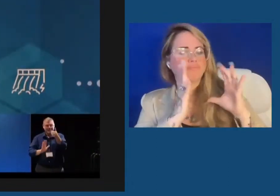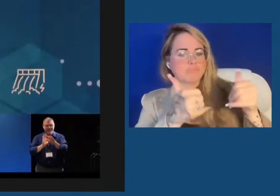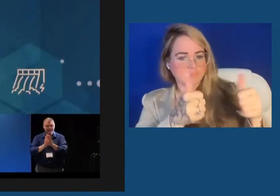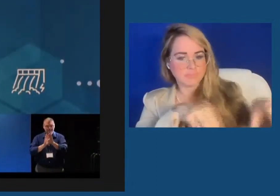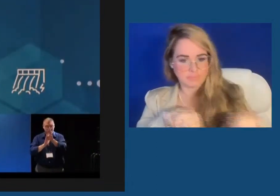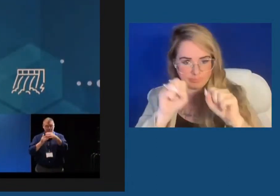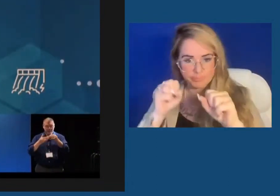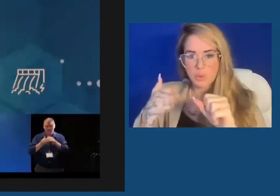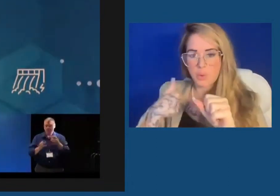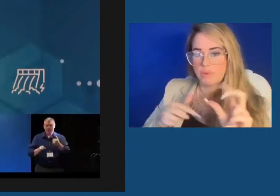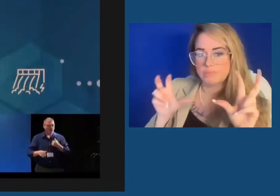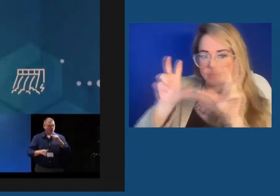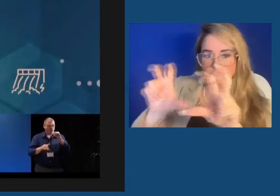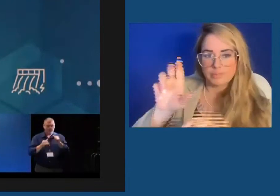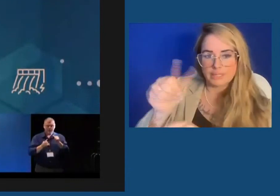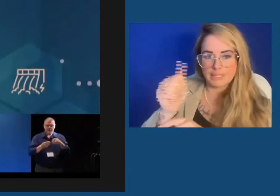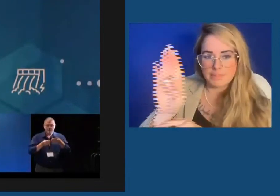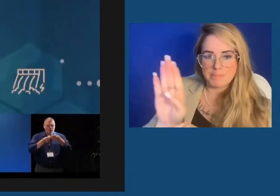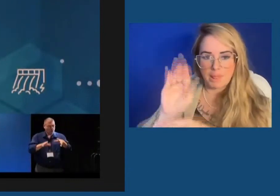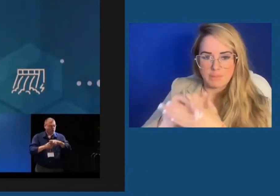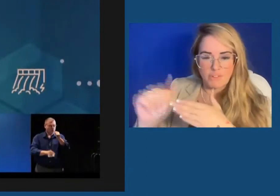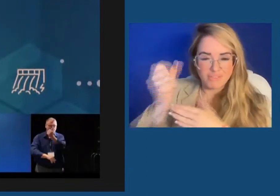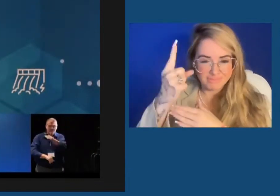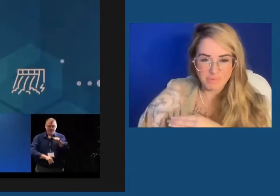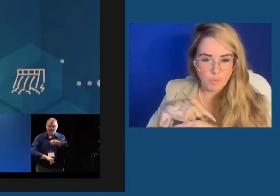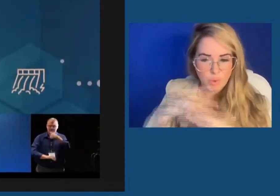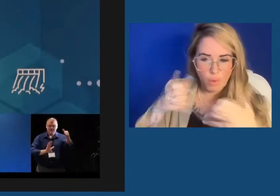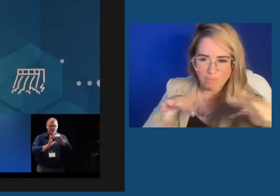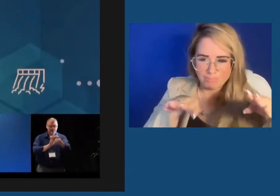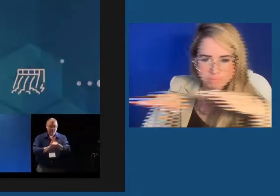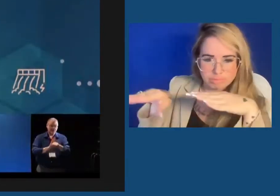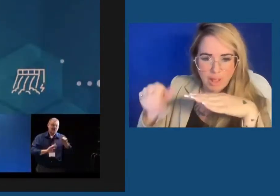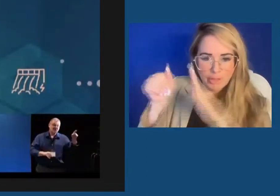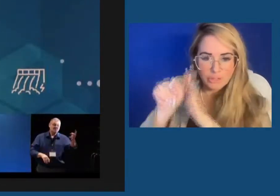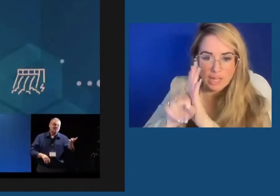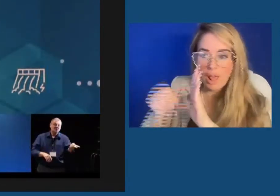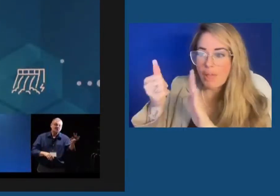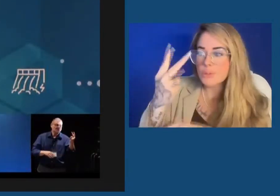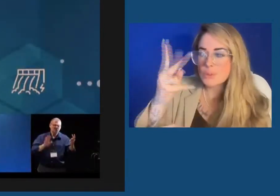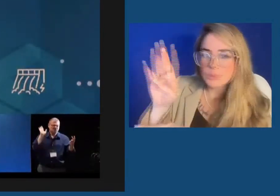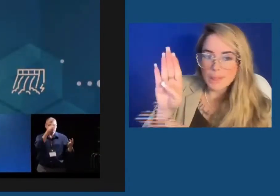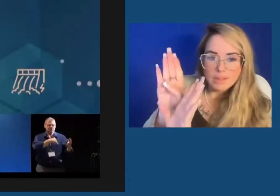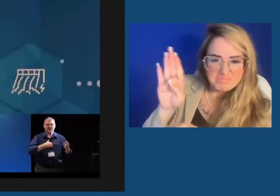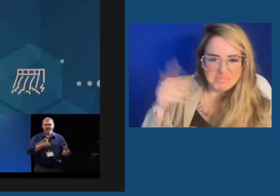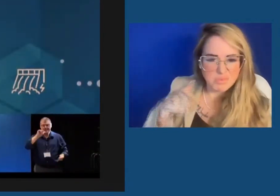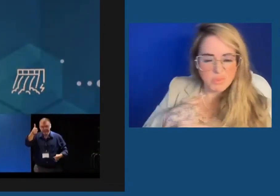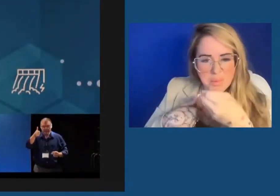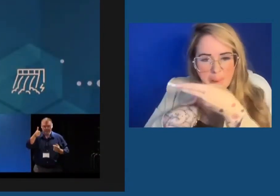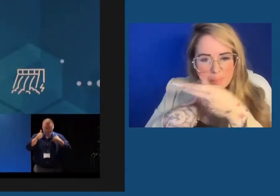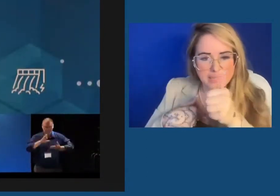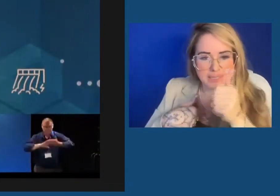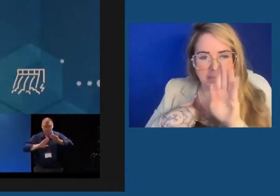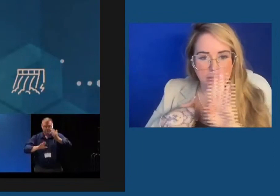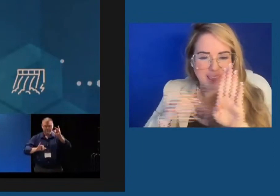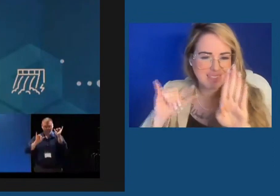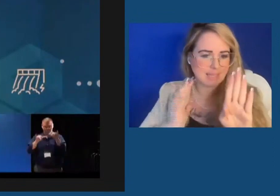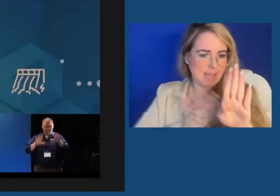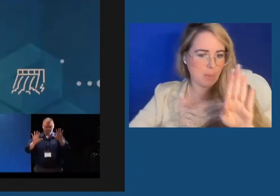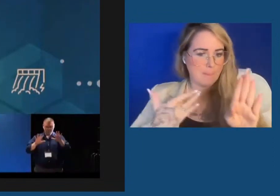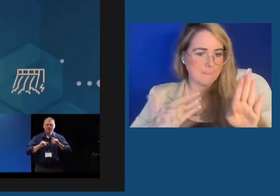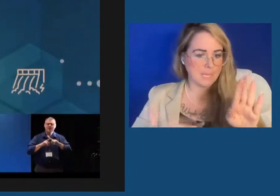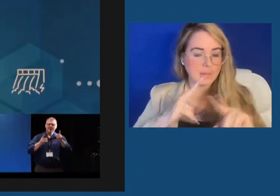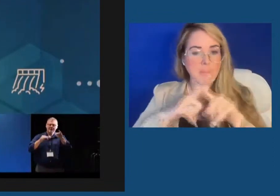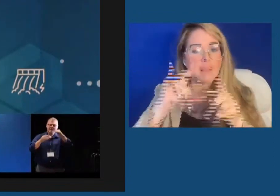again, we're not going to lose to any other state. Some other state might be 2 billion, then we're going to go 10. That's how we operate. But that was what gave